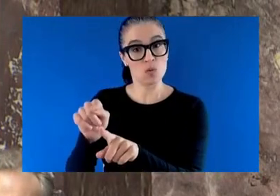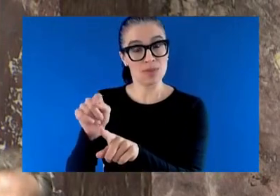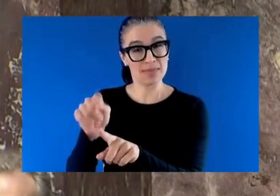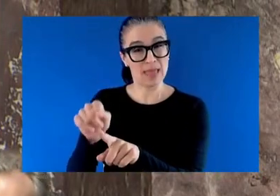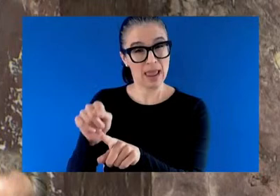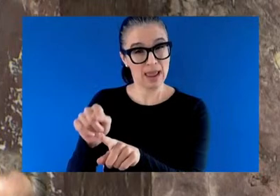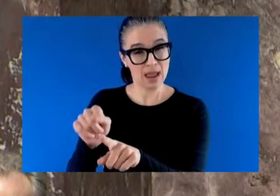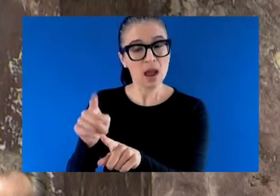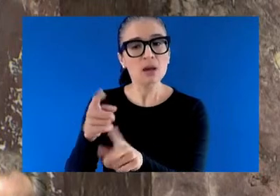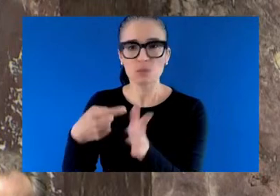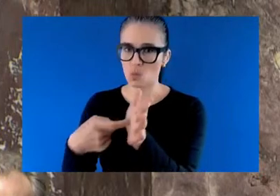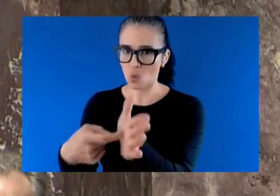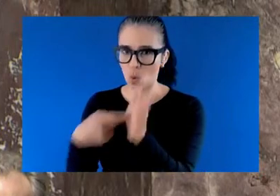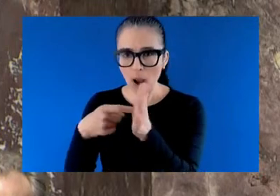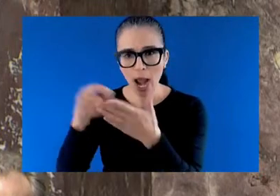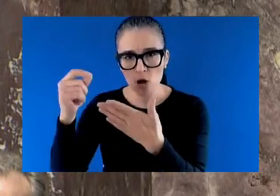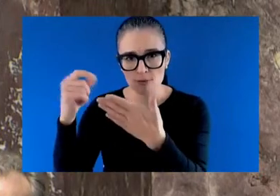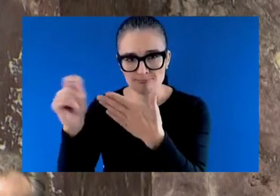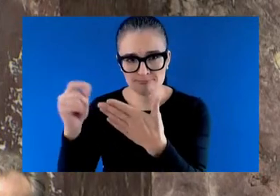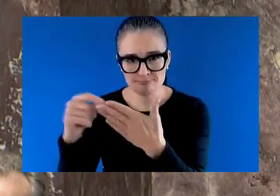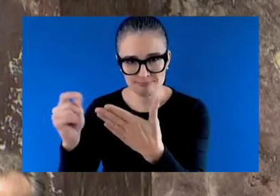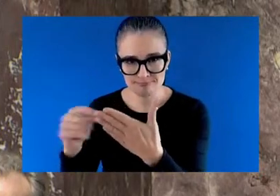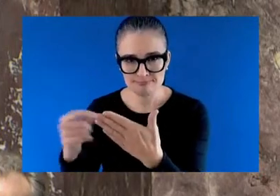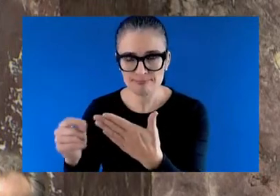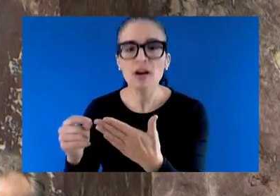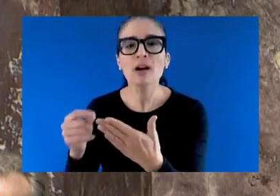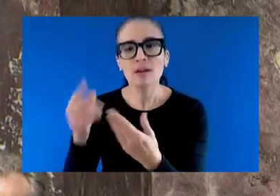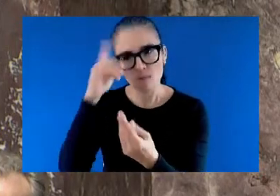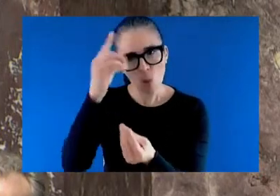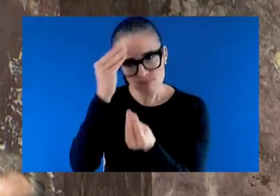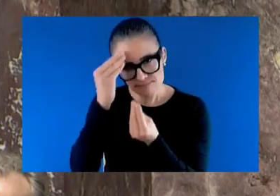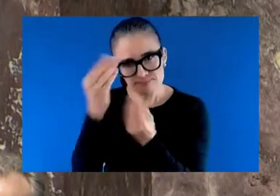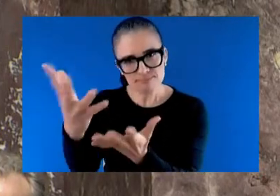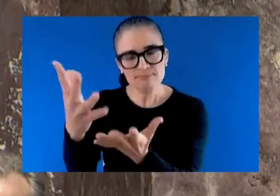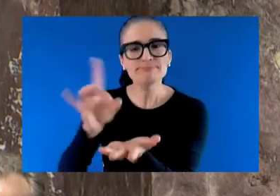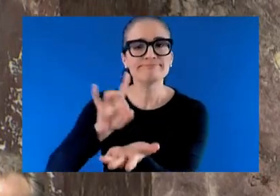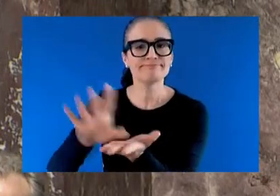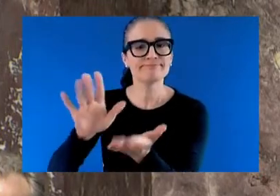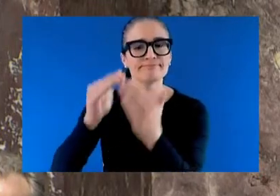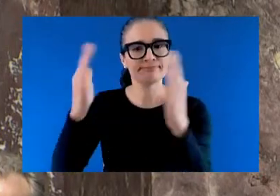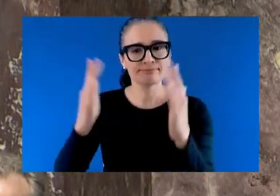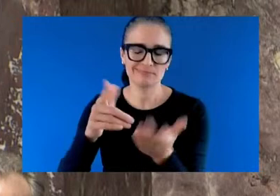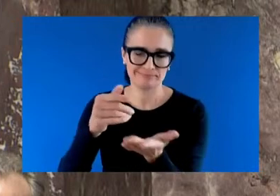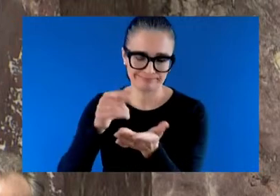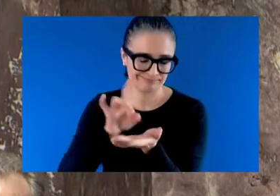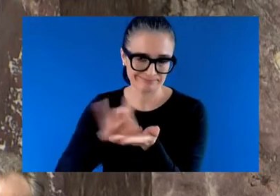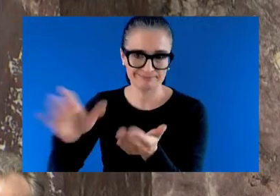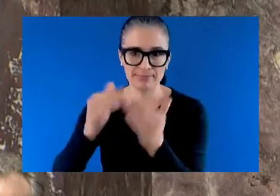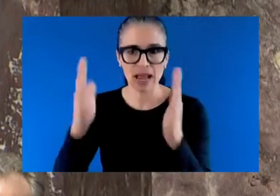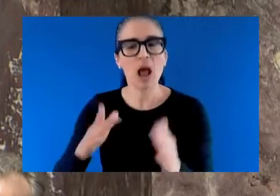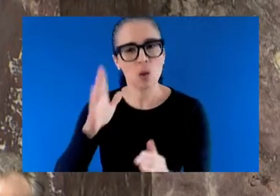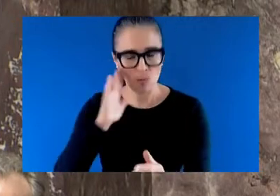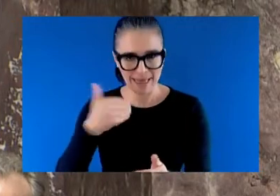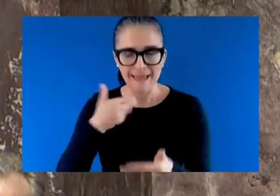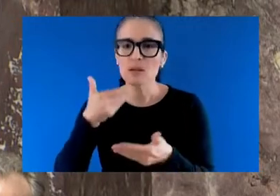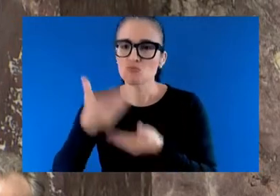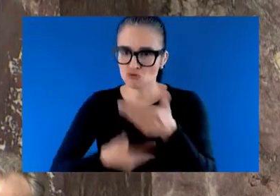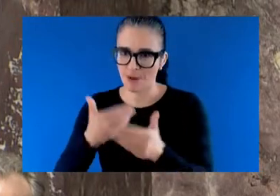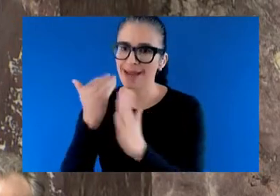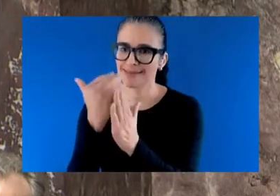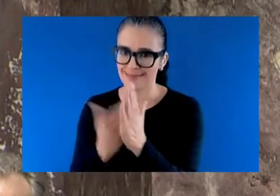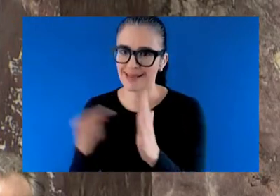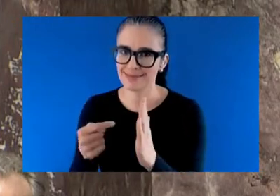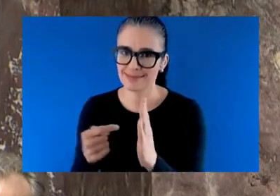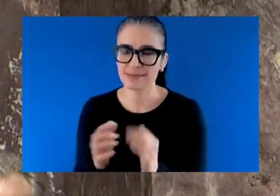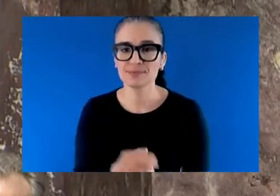providing a standardized process for serving notice. It will also allow residential tenancy branch to properly track personal use evictions